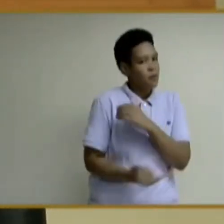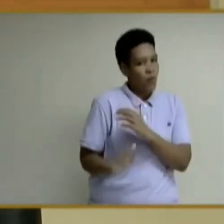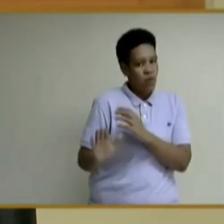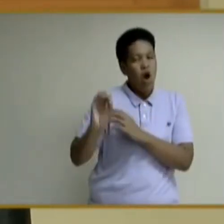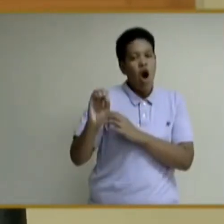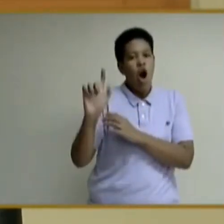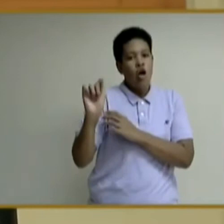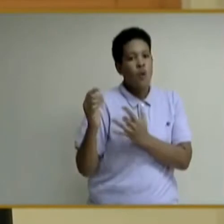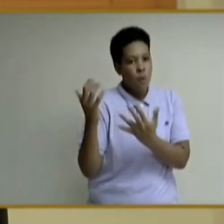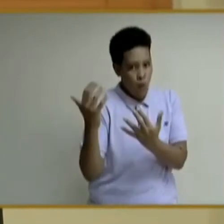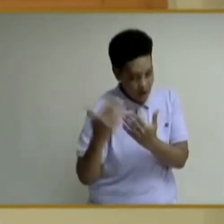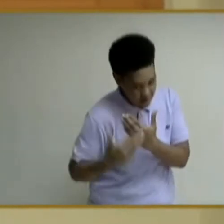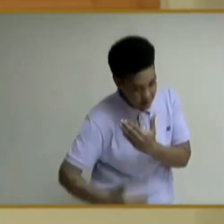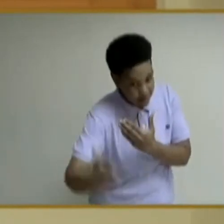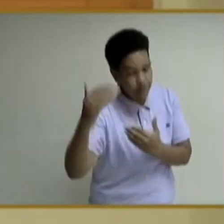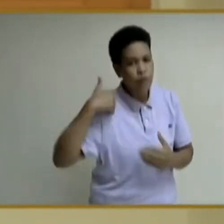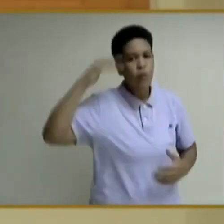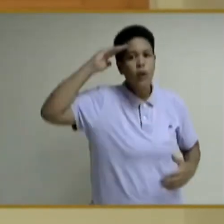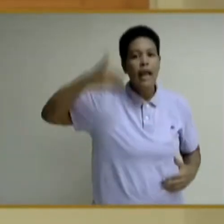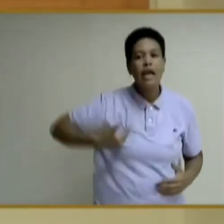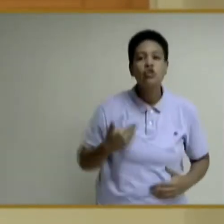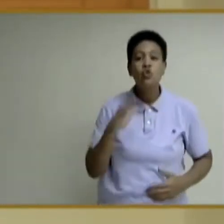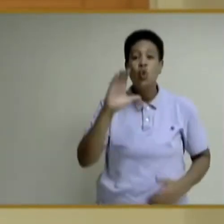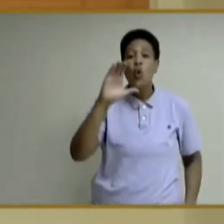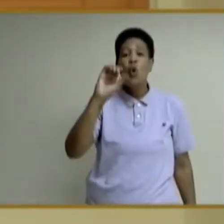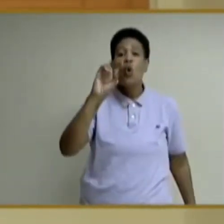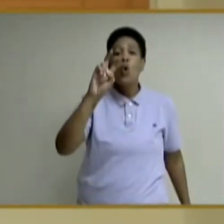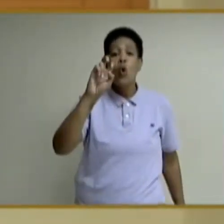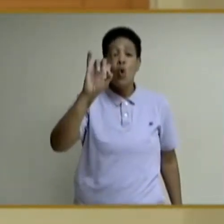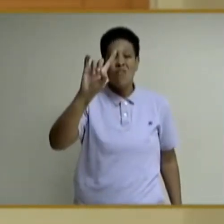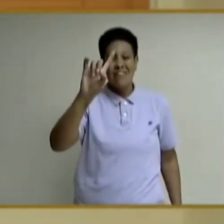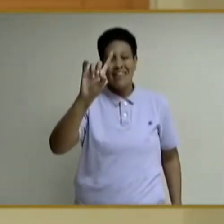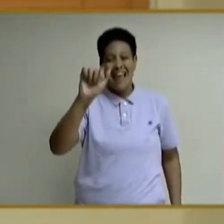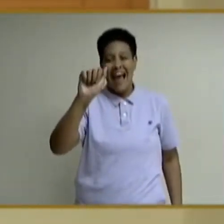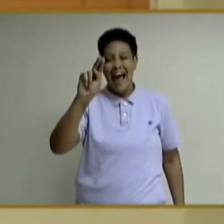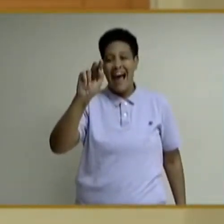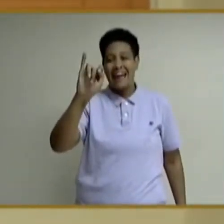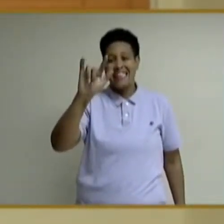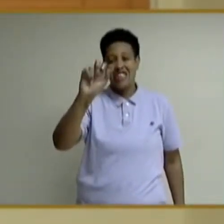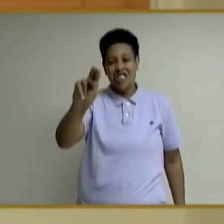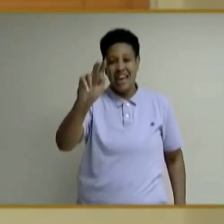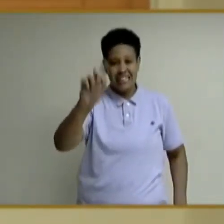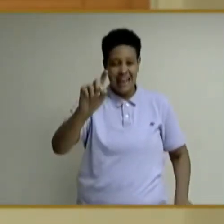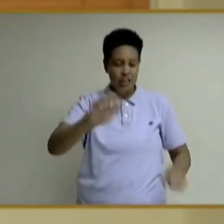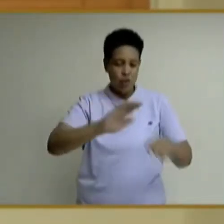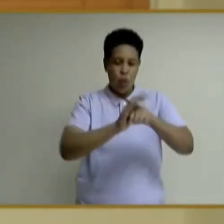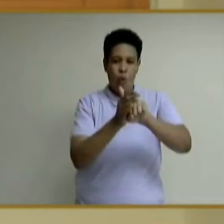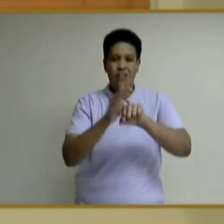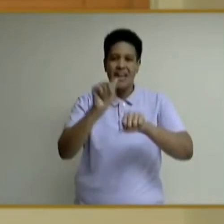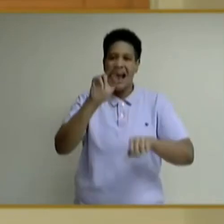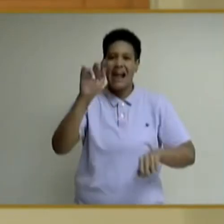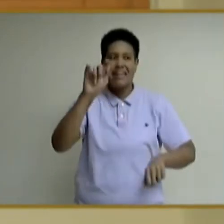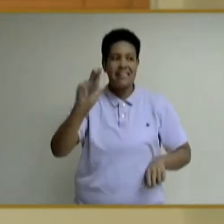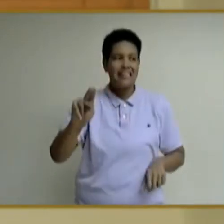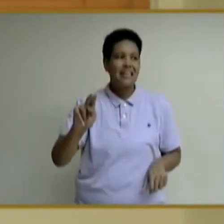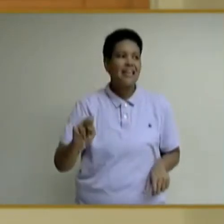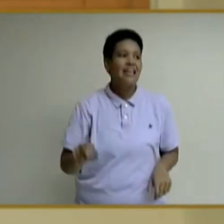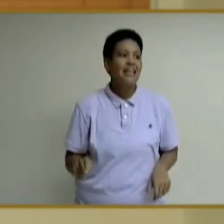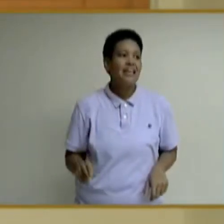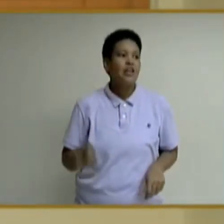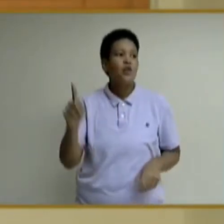introducing the COVID antigen test. Specifically, we'll be using a product made by